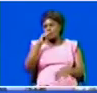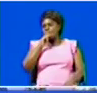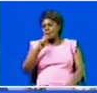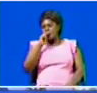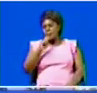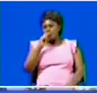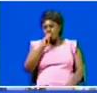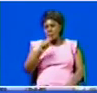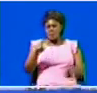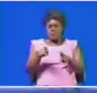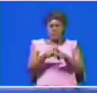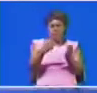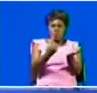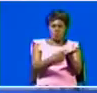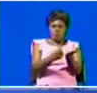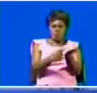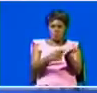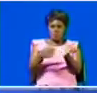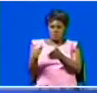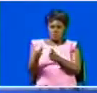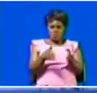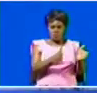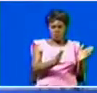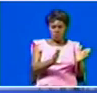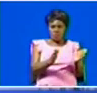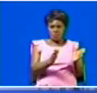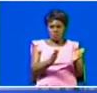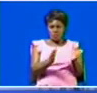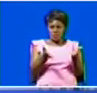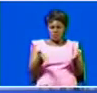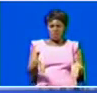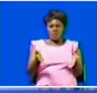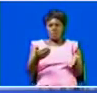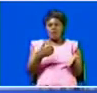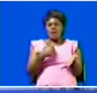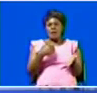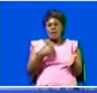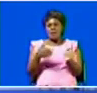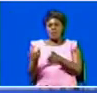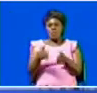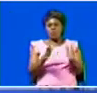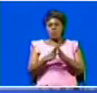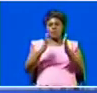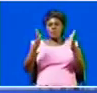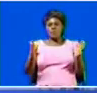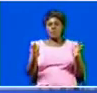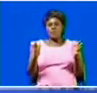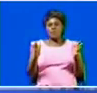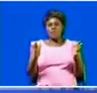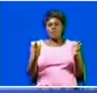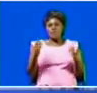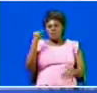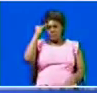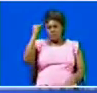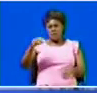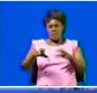Tanzania, Uganda. I think the opportunity, you know, is clear. I think there is a very strong opportunity in all the what we call emerging